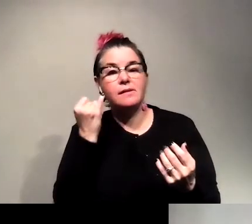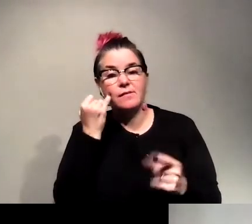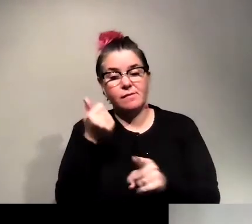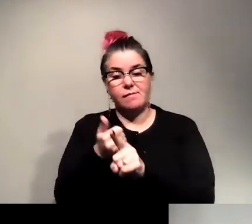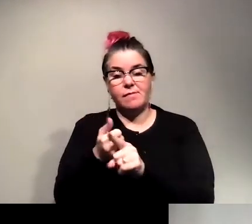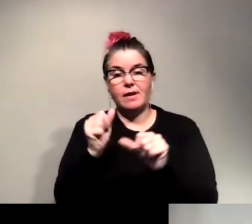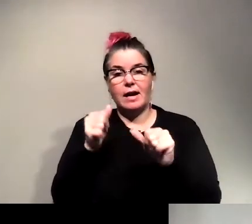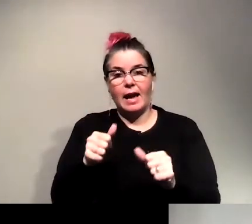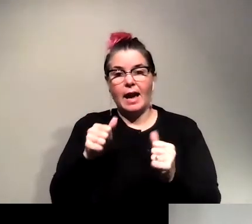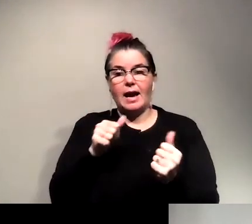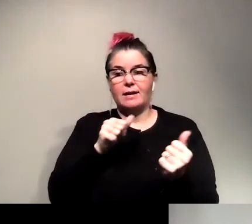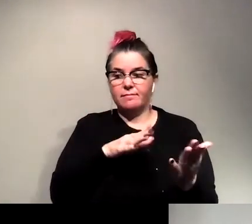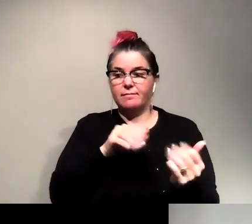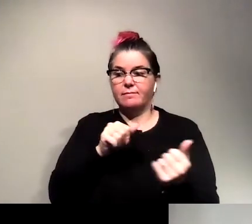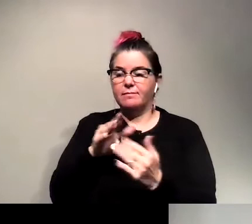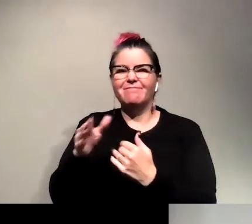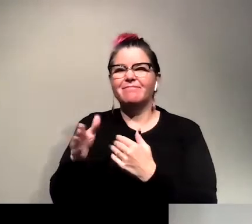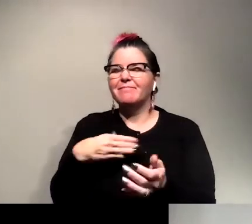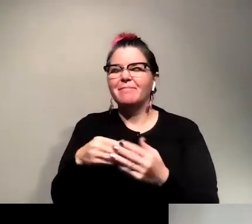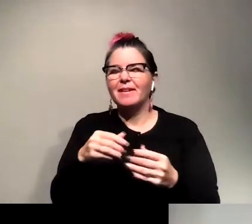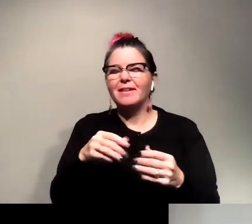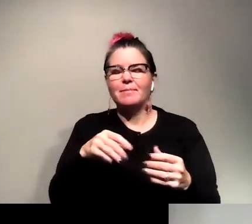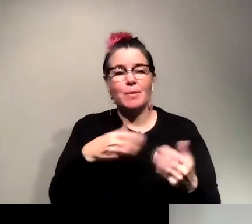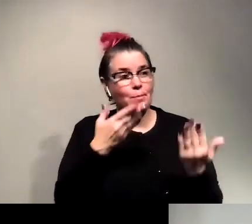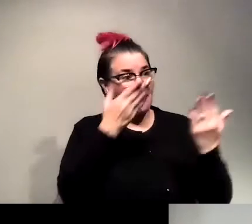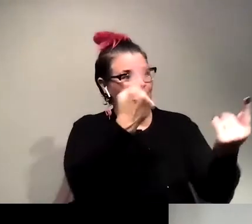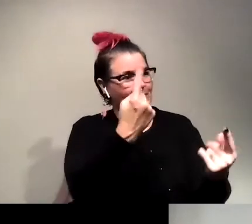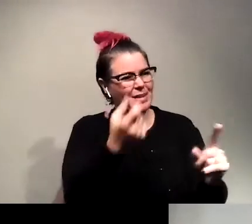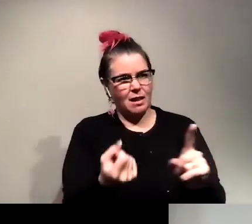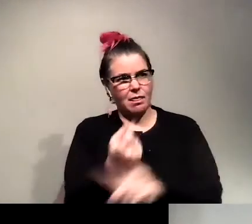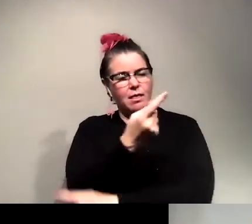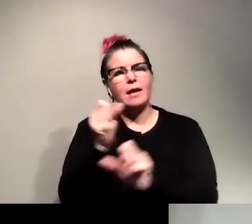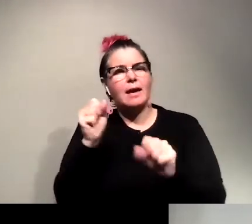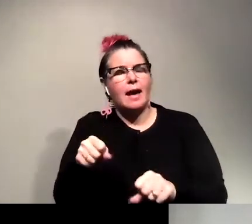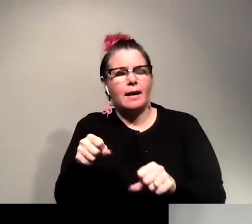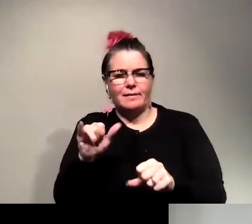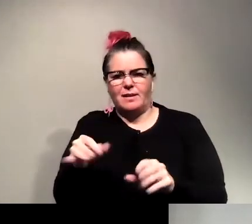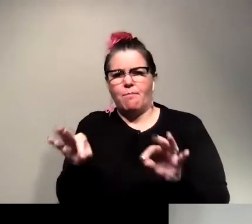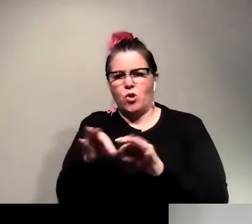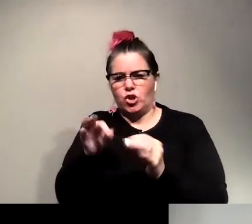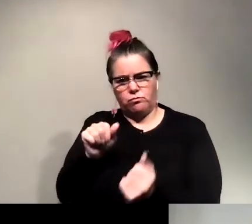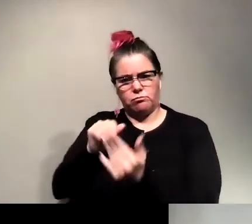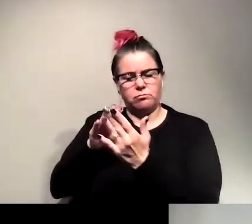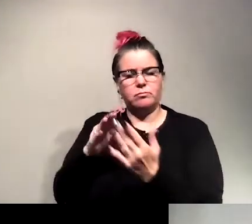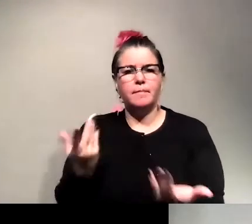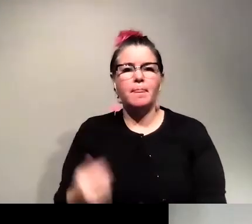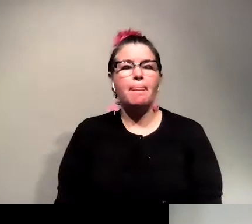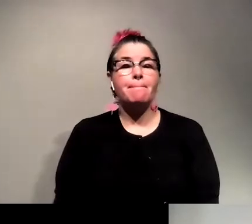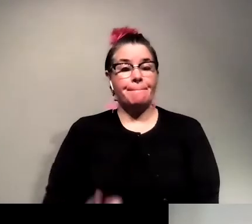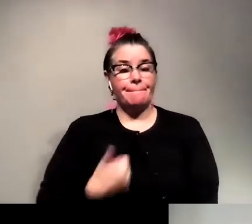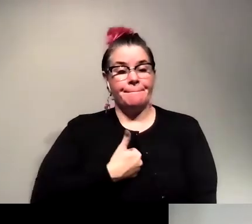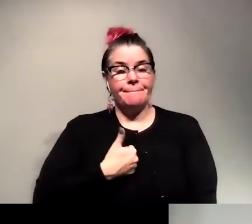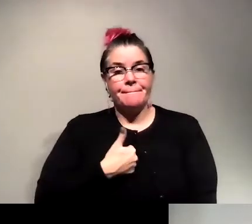question in any sort of way, even outside the scope of what you've proposed, that's really all that matters. For me, my